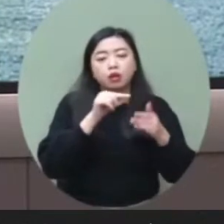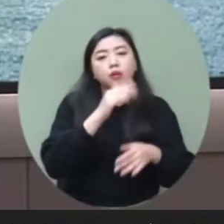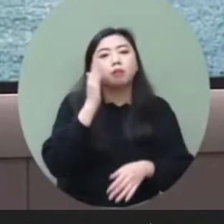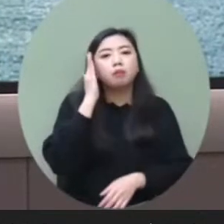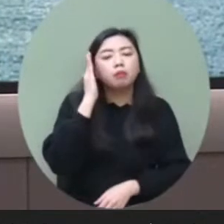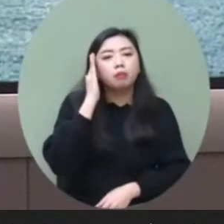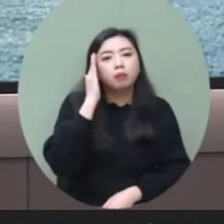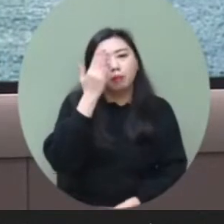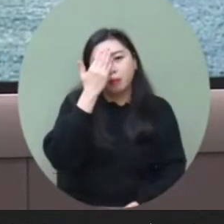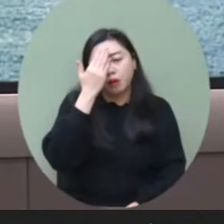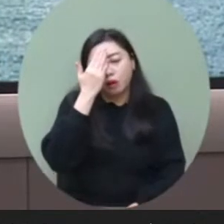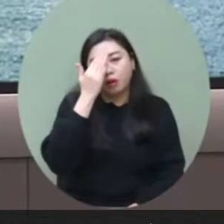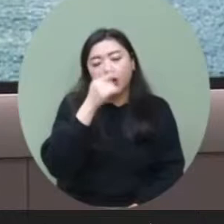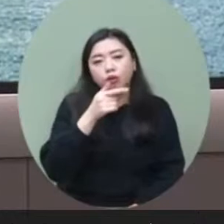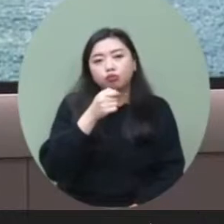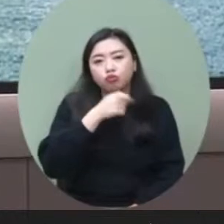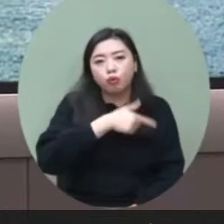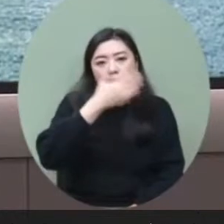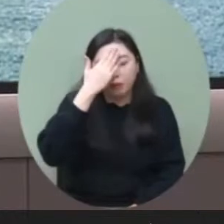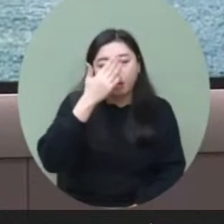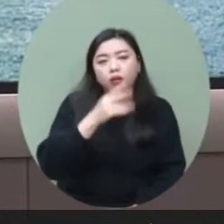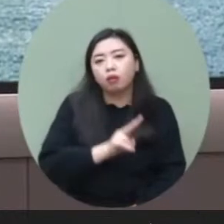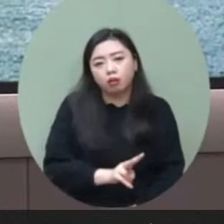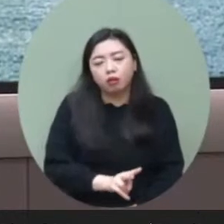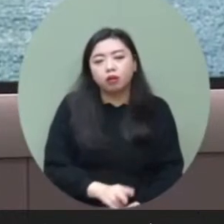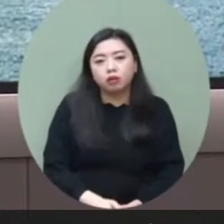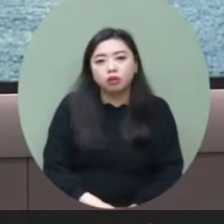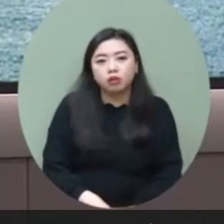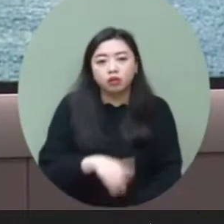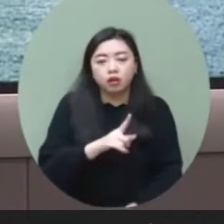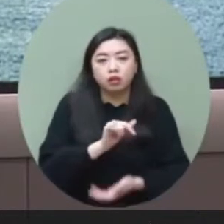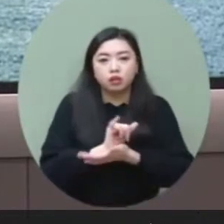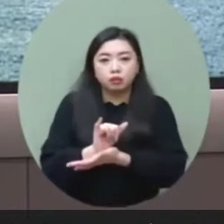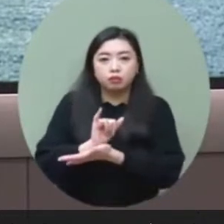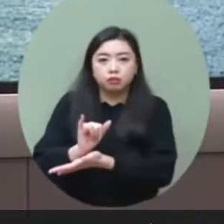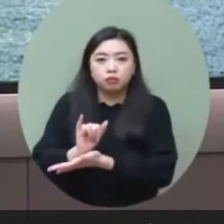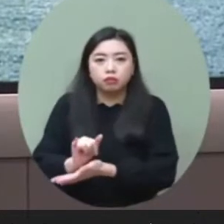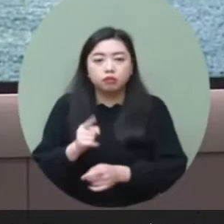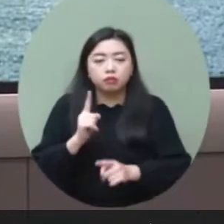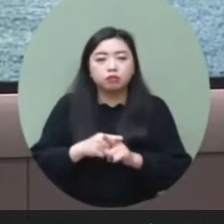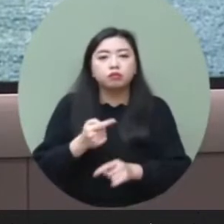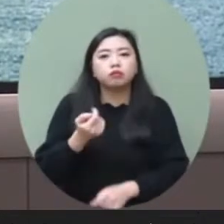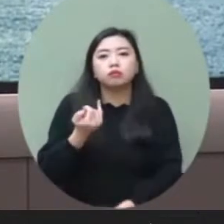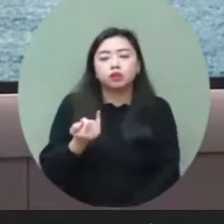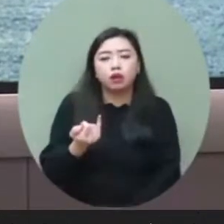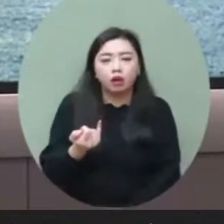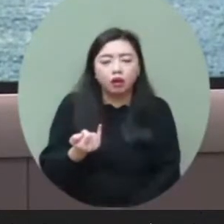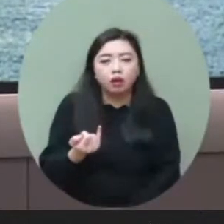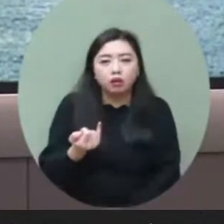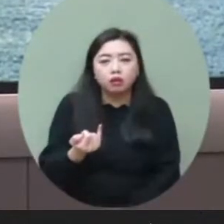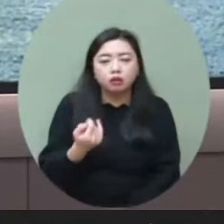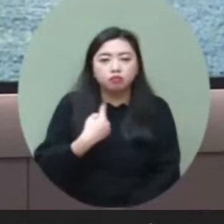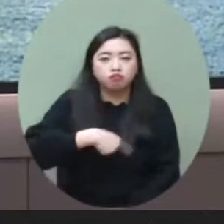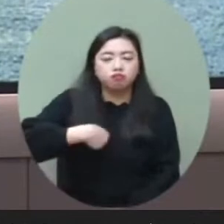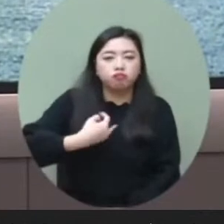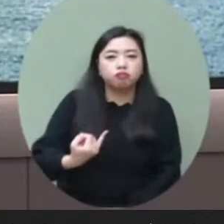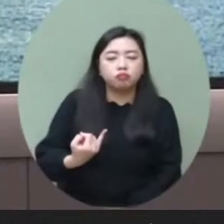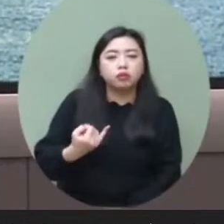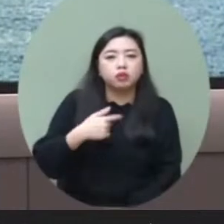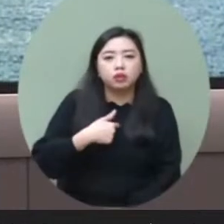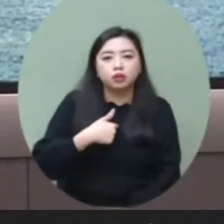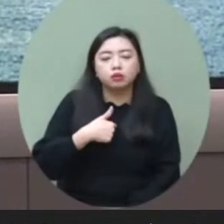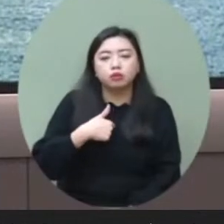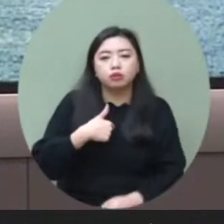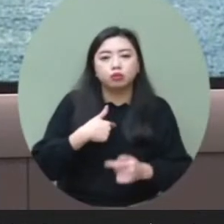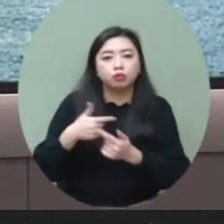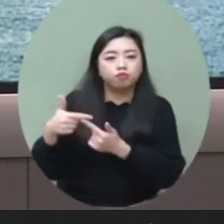he might be relatively young, but he had chronic illness and he stayed in a residential care home. He was in a very